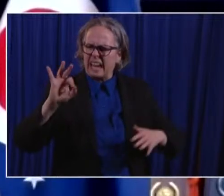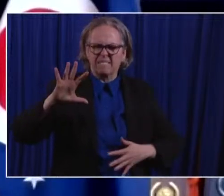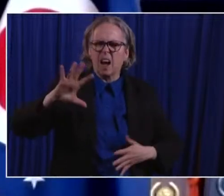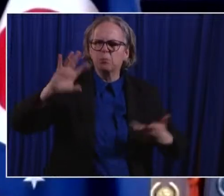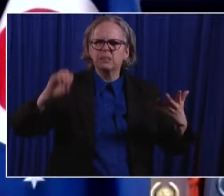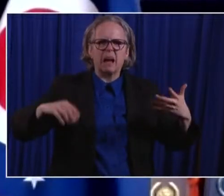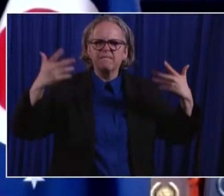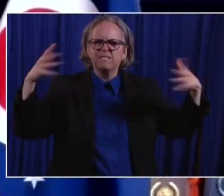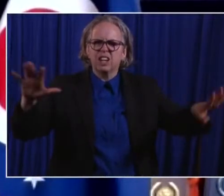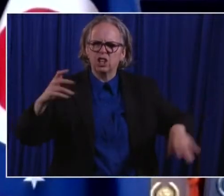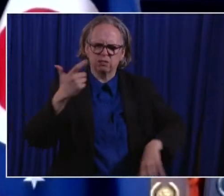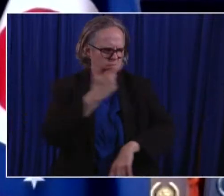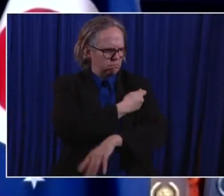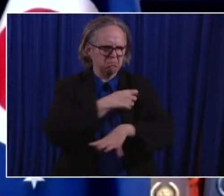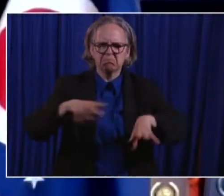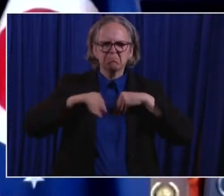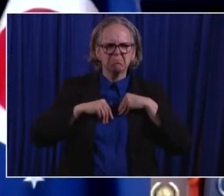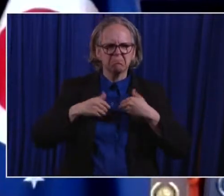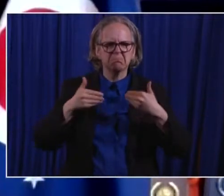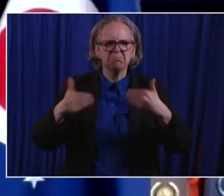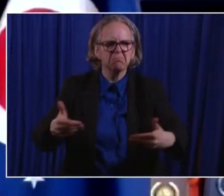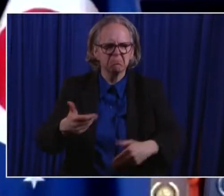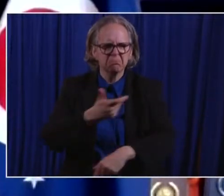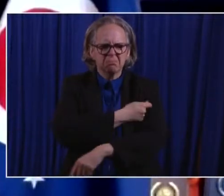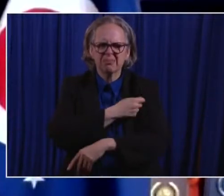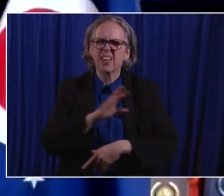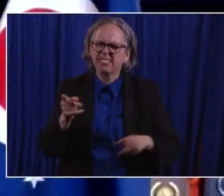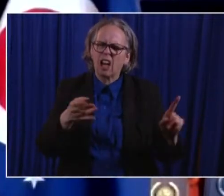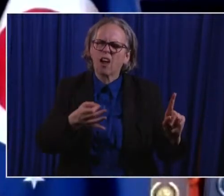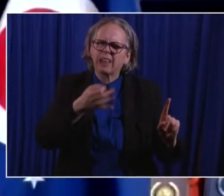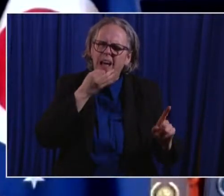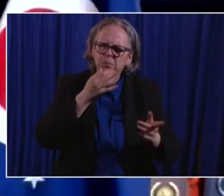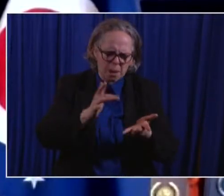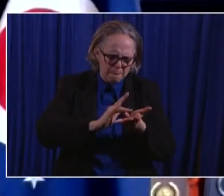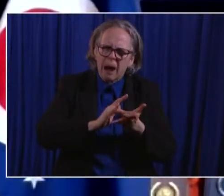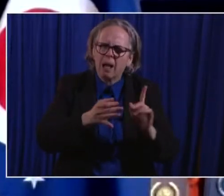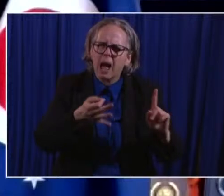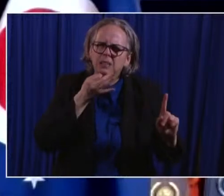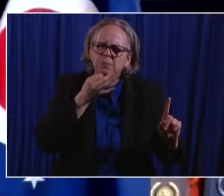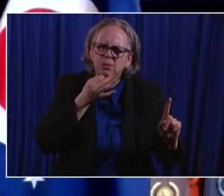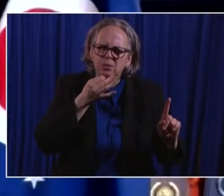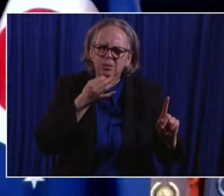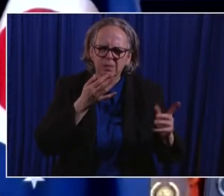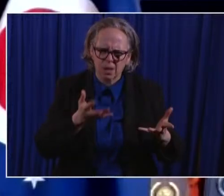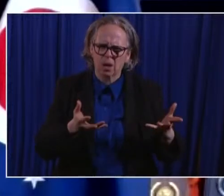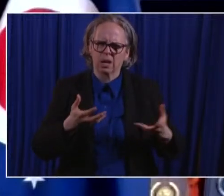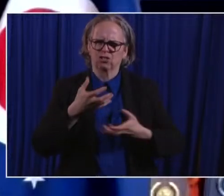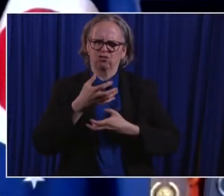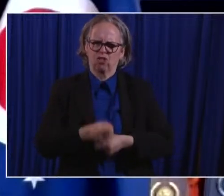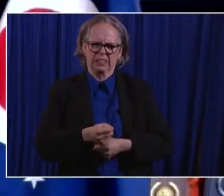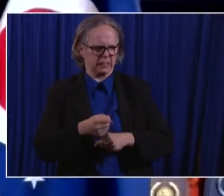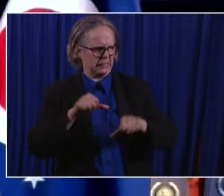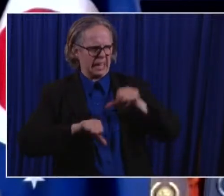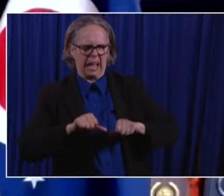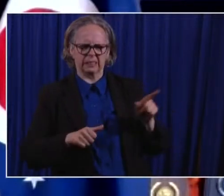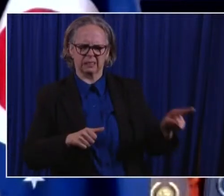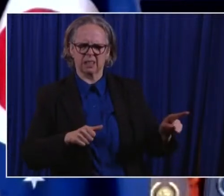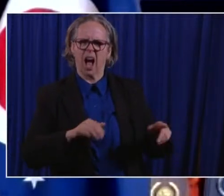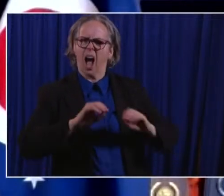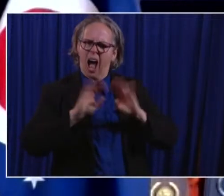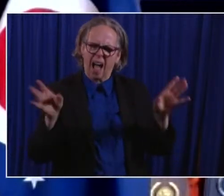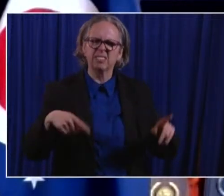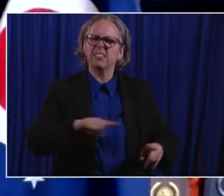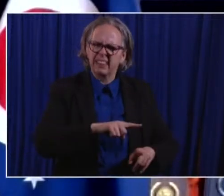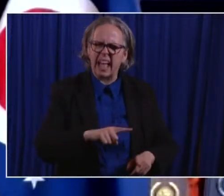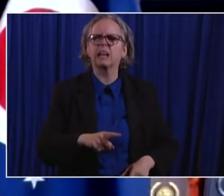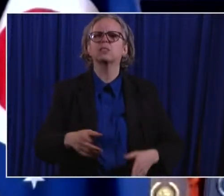about this than anyone, and they've made the decision that by overwhelming margin that they think it's the right thing to do. And I just think those